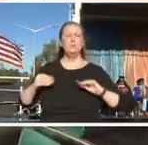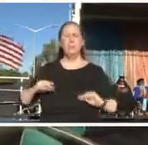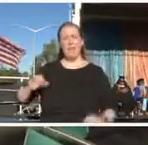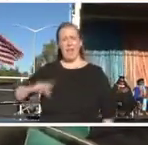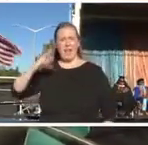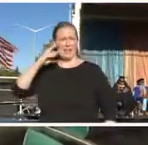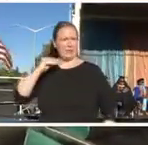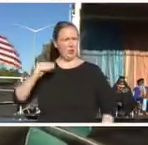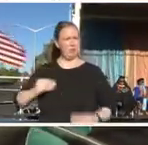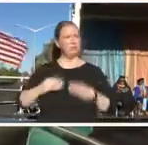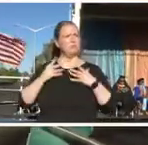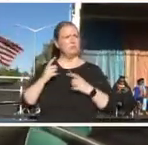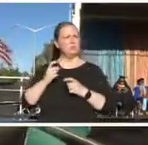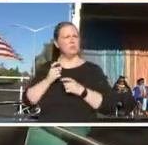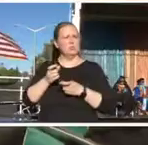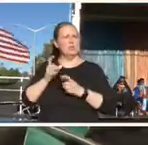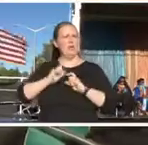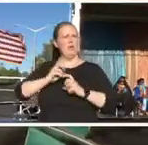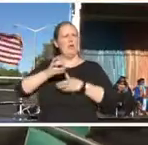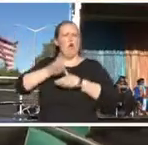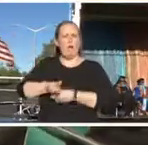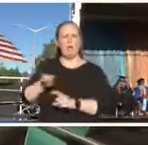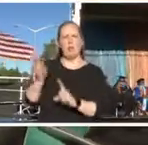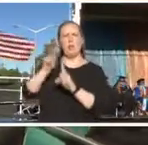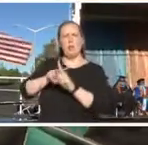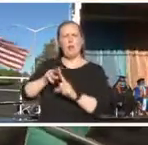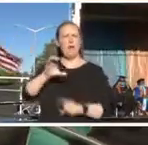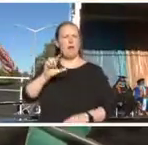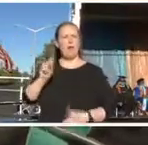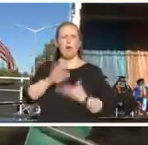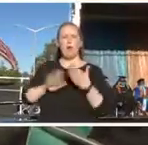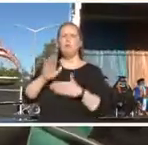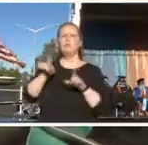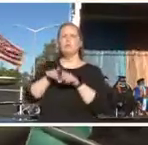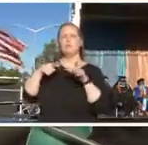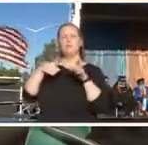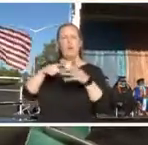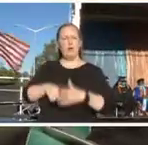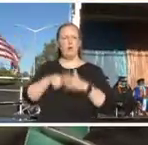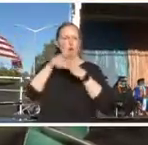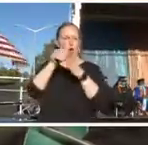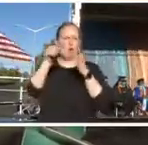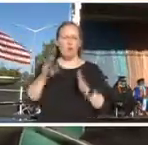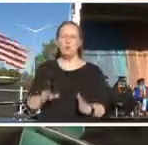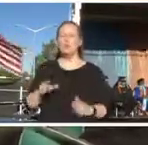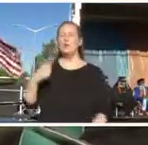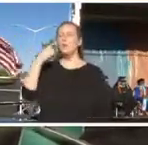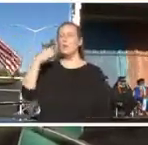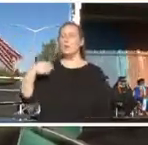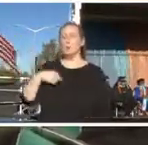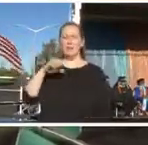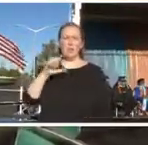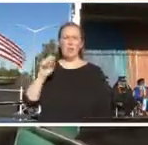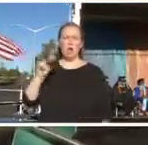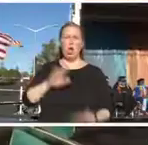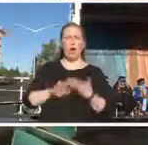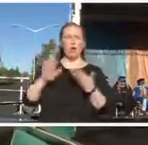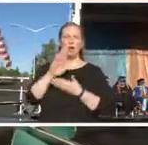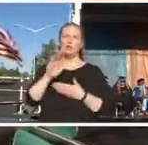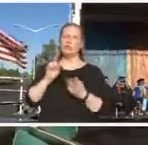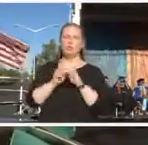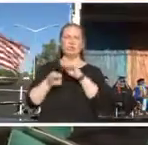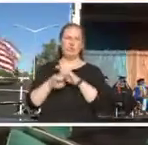me the confidence to apply to Clark College as a Running Start student. For me, Clark College has been